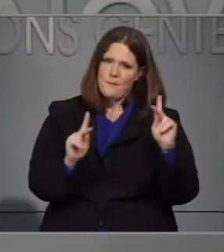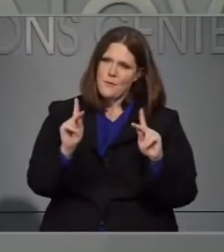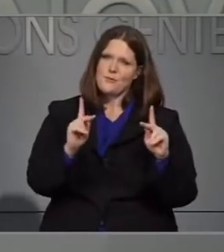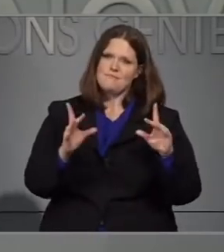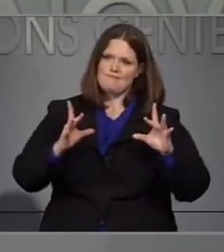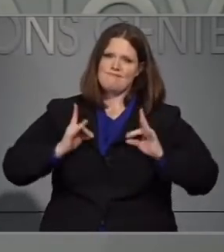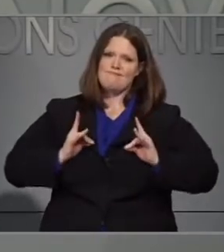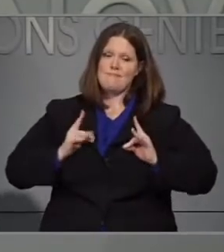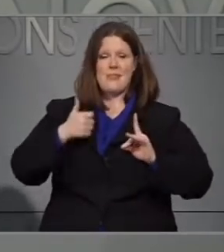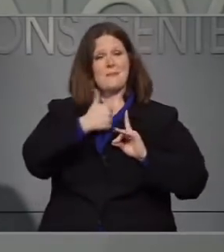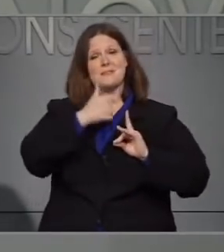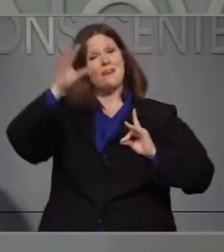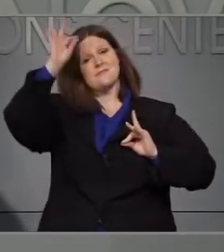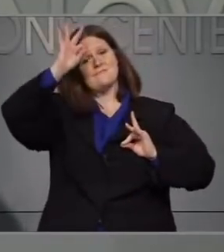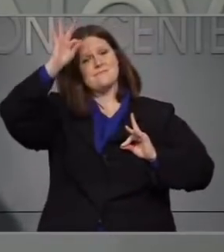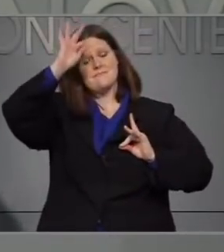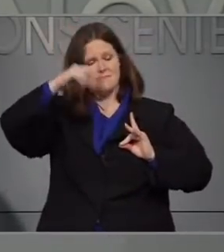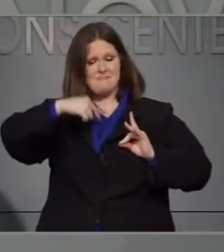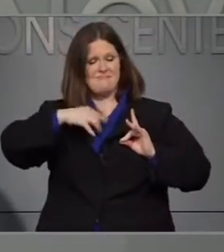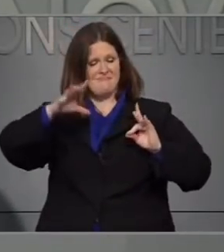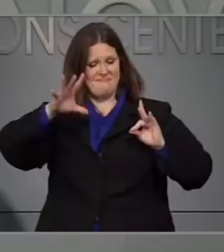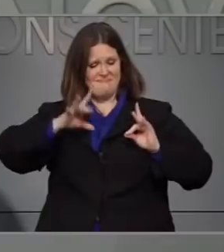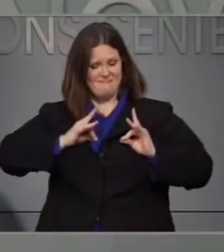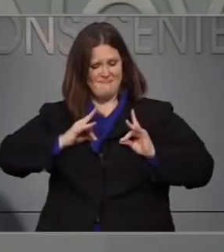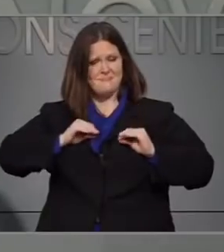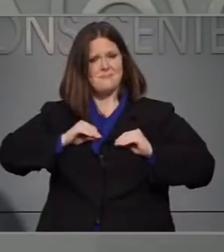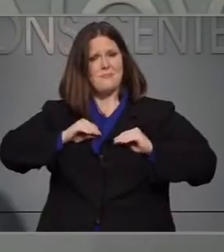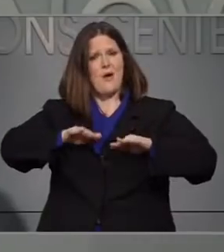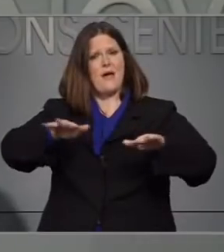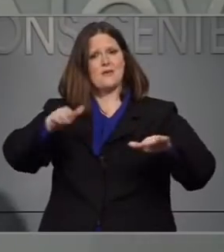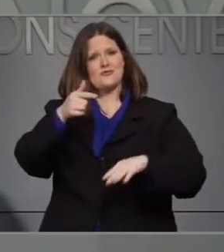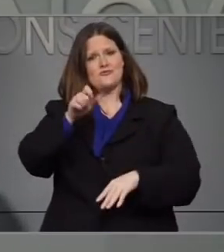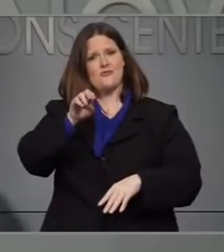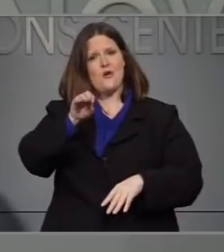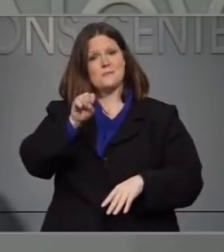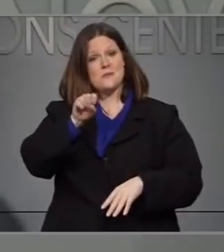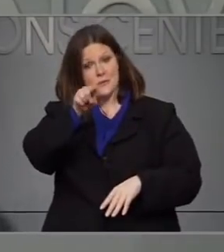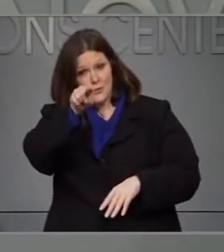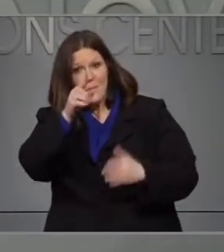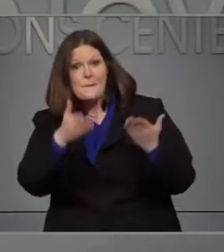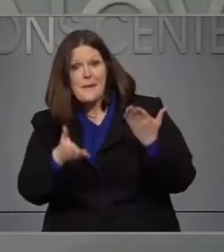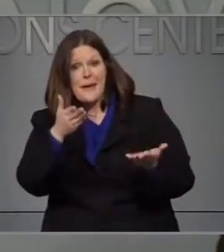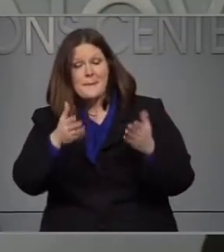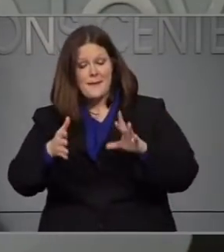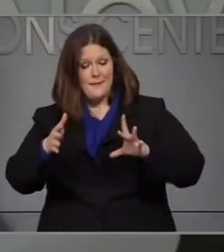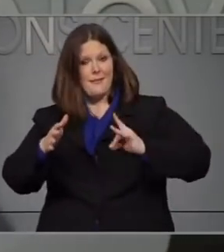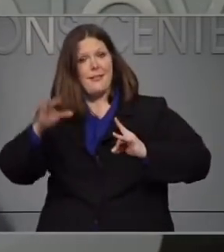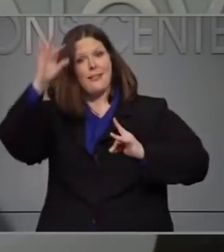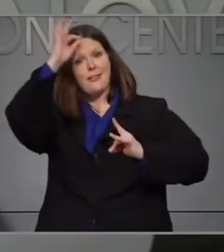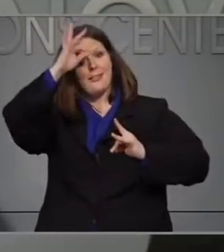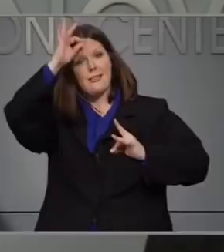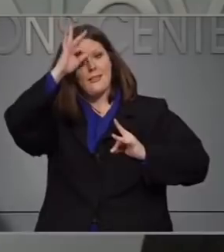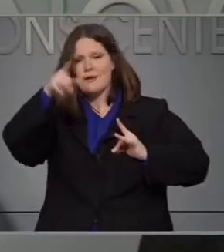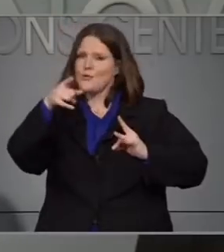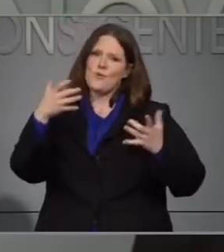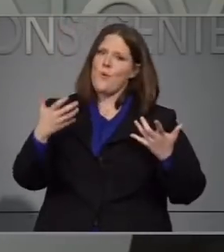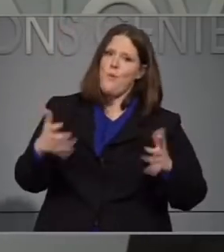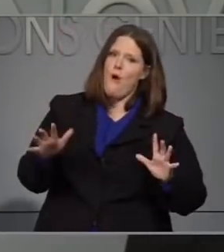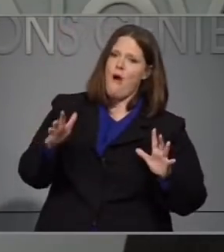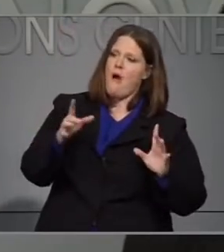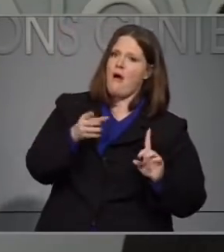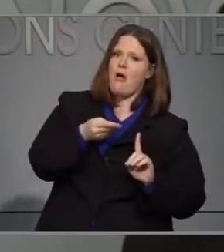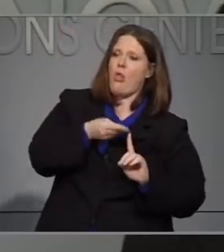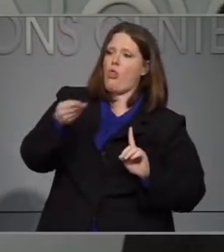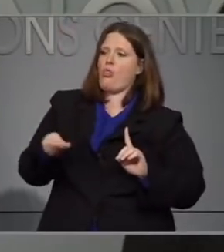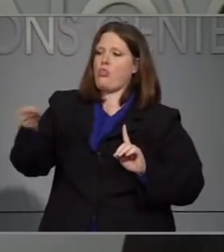COVID-19 and don't know it and are spreading, unfortunately, their germs to other people. You could be that person. You don't want to be giving COVID-19 to your friends